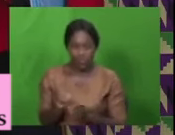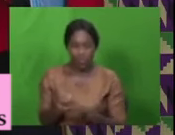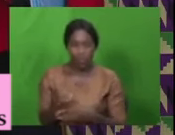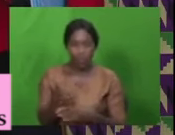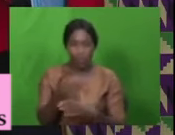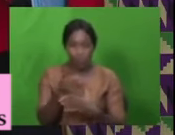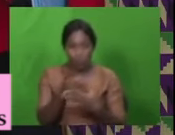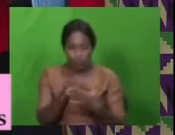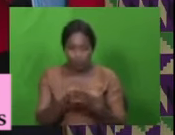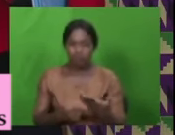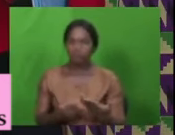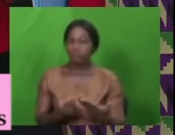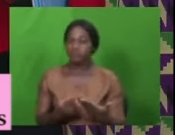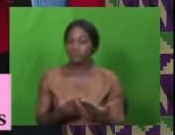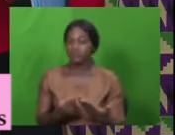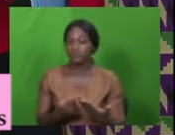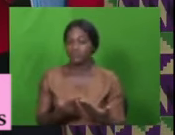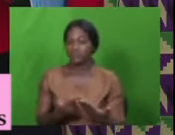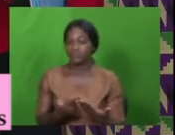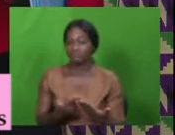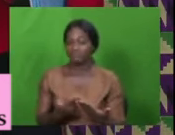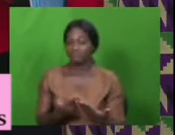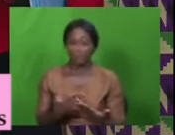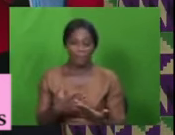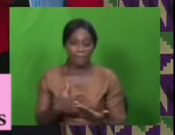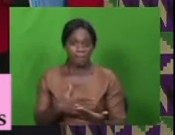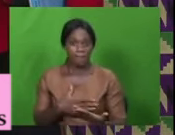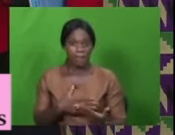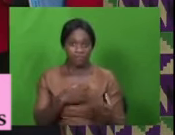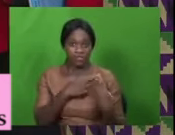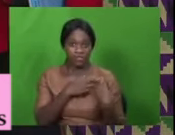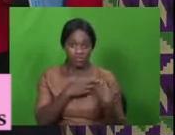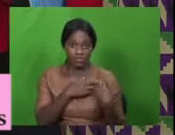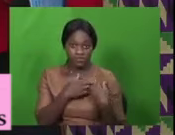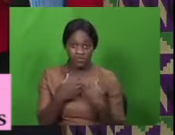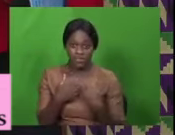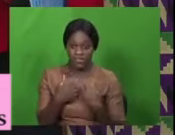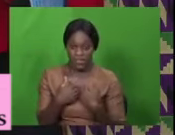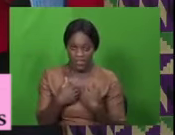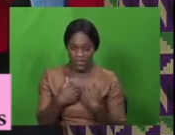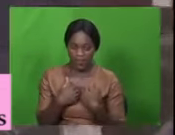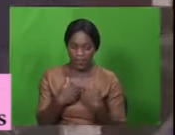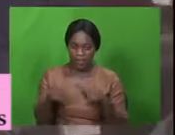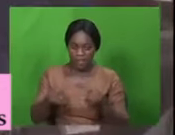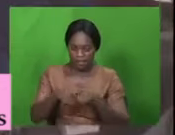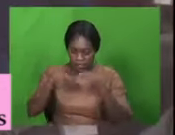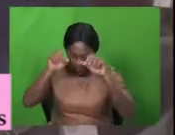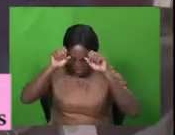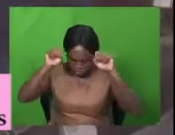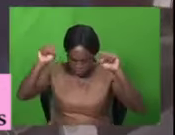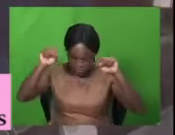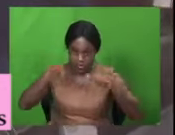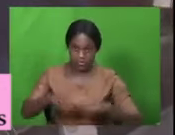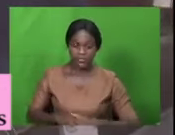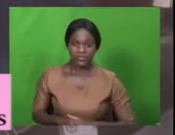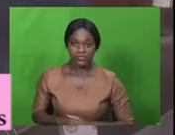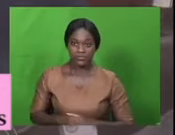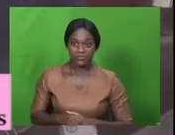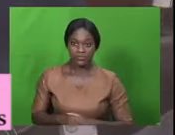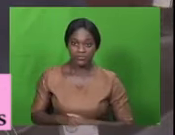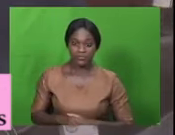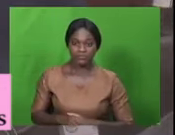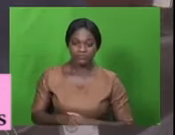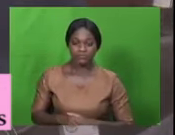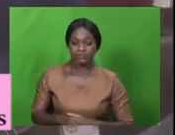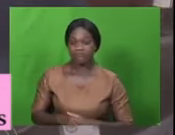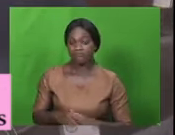one of the most pleasant duties on the calendar of the President of the Republic. That is to give